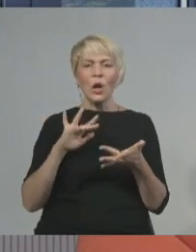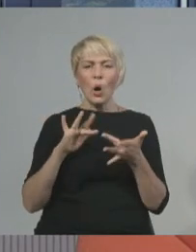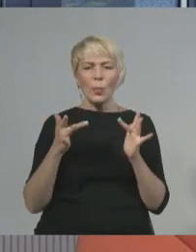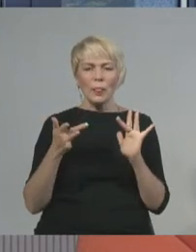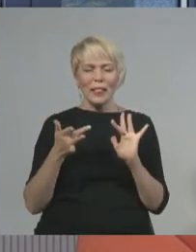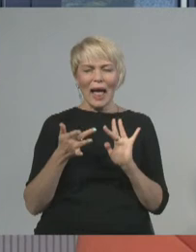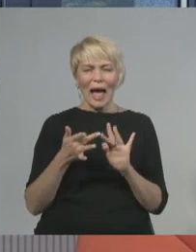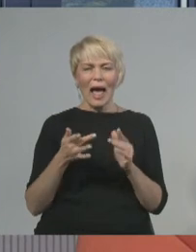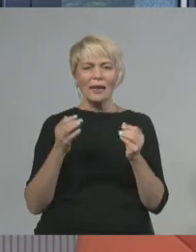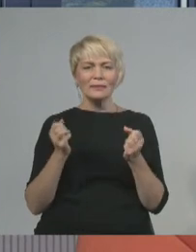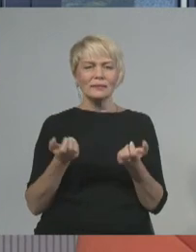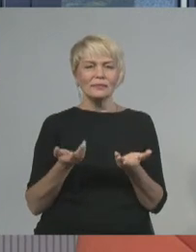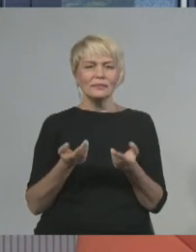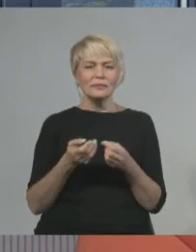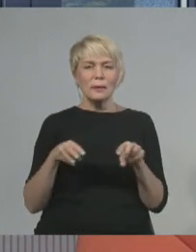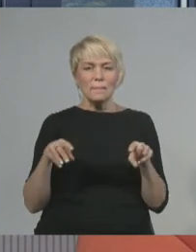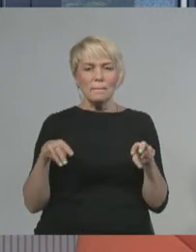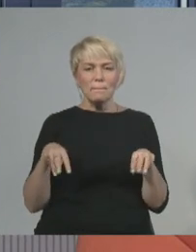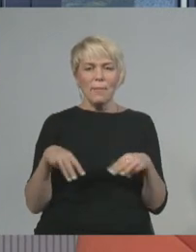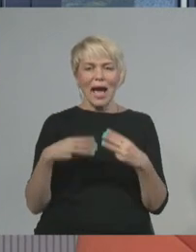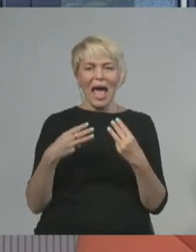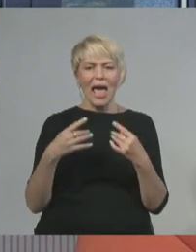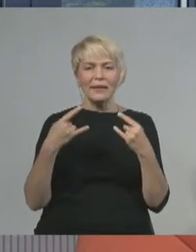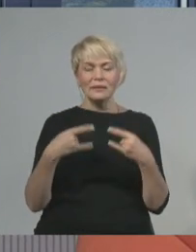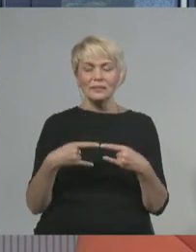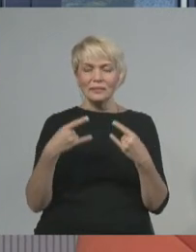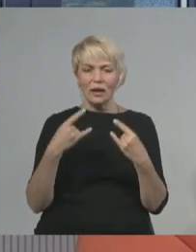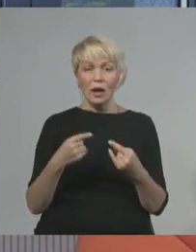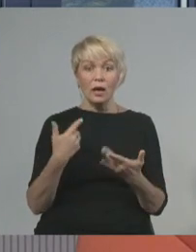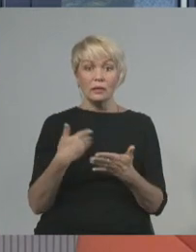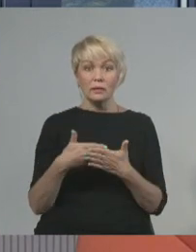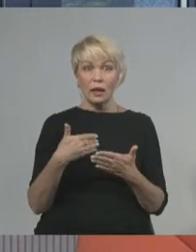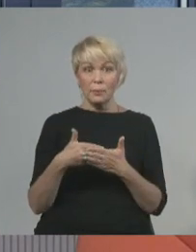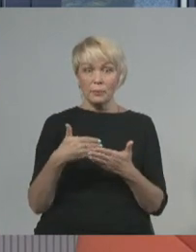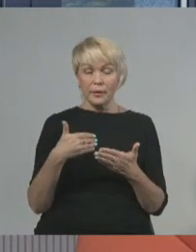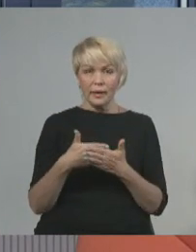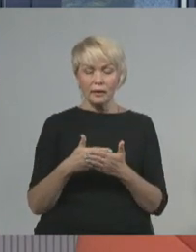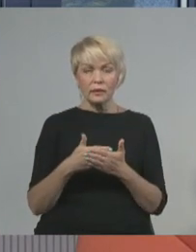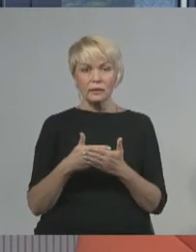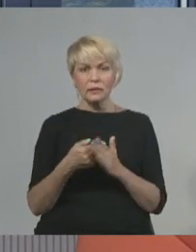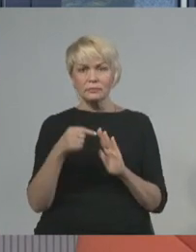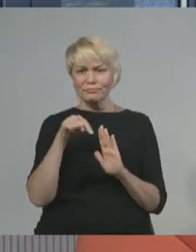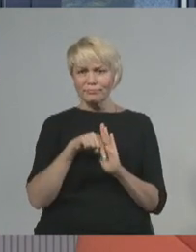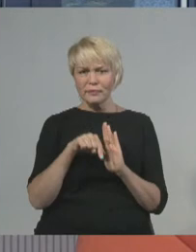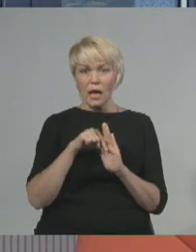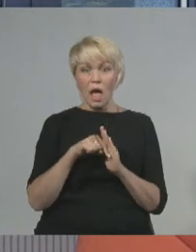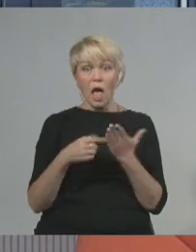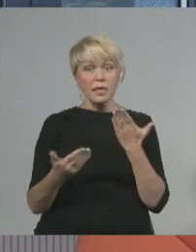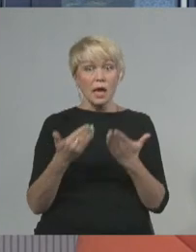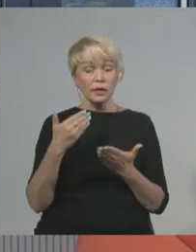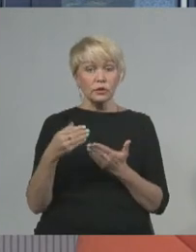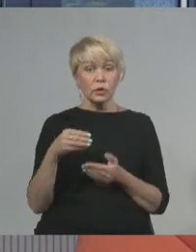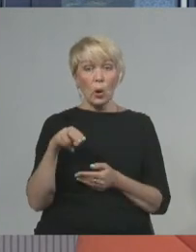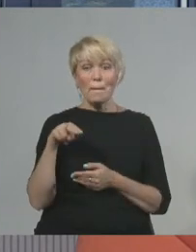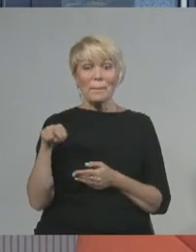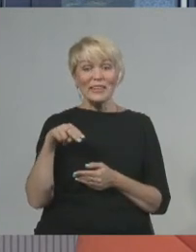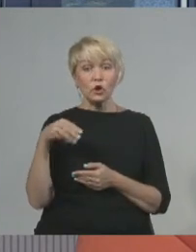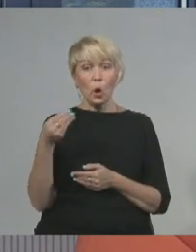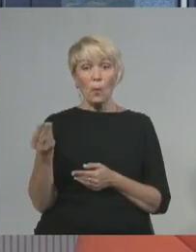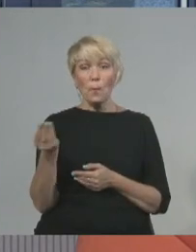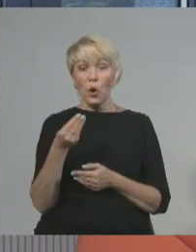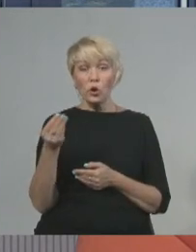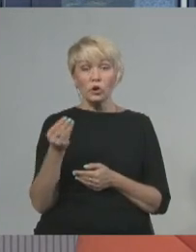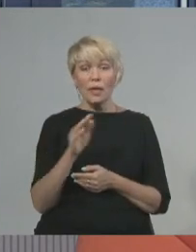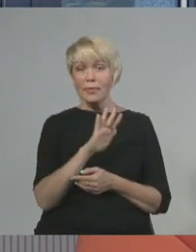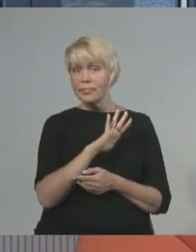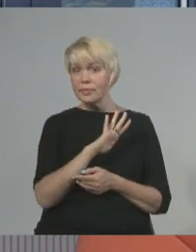ukraine that uh unless petro poroshenko wins the country is just going to be immediately taken over by russia that you